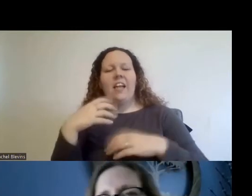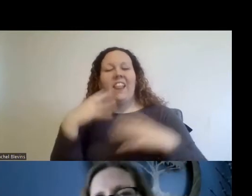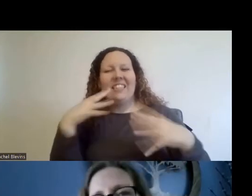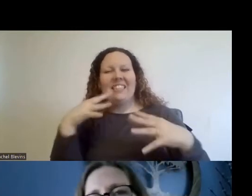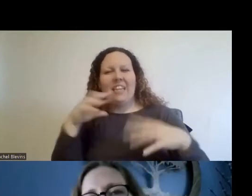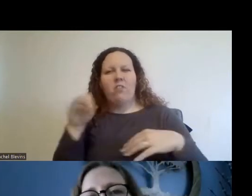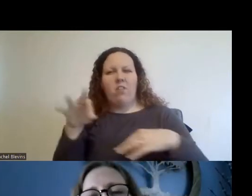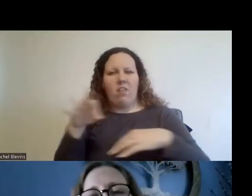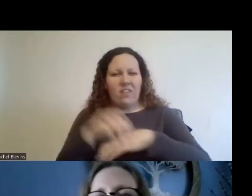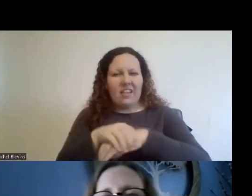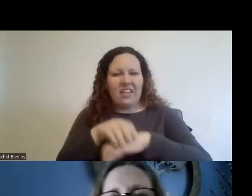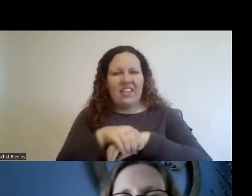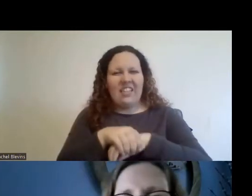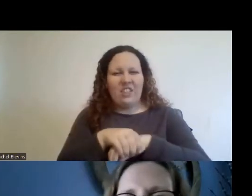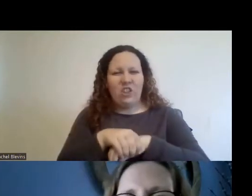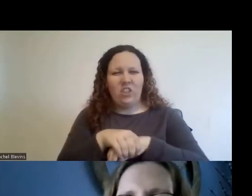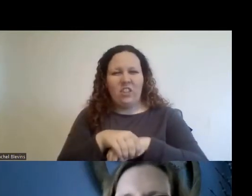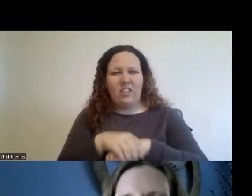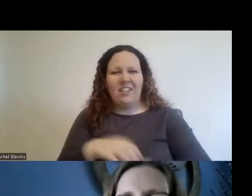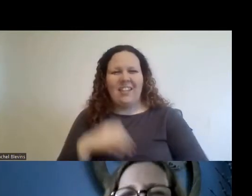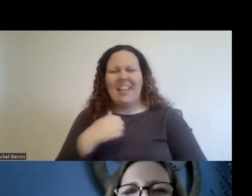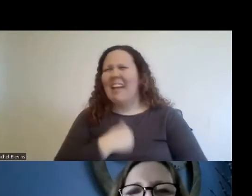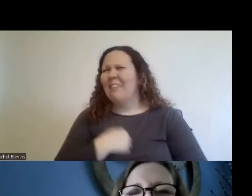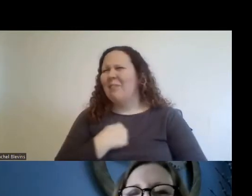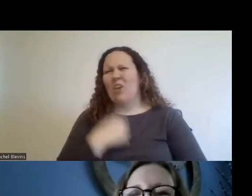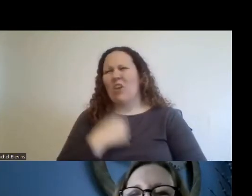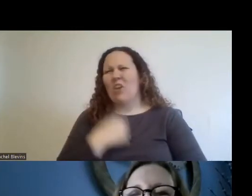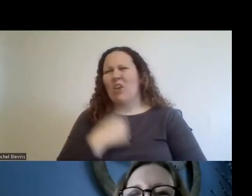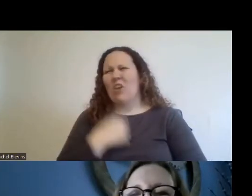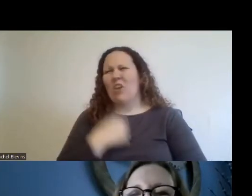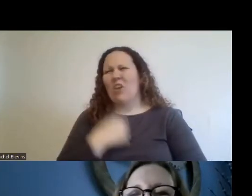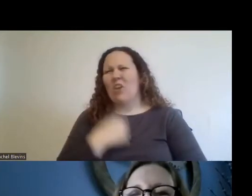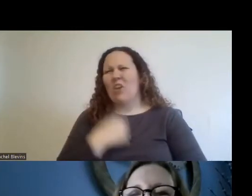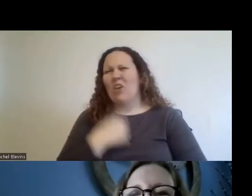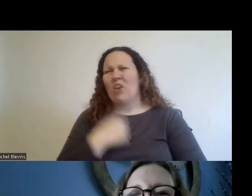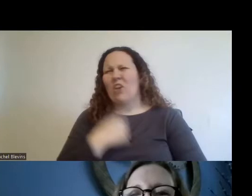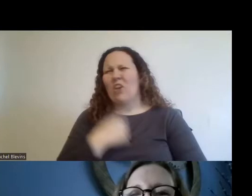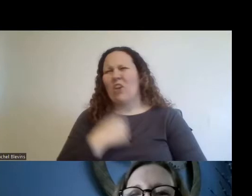I'm sorry, we usually do a little, we outline,